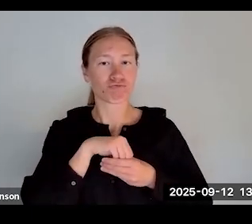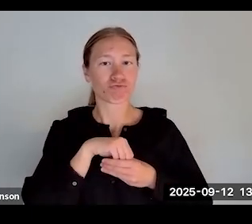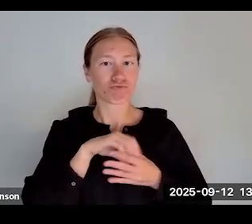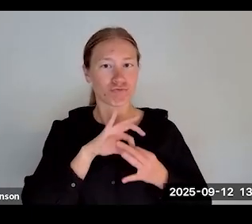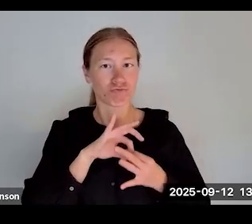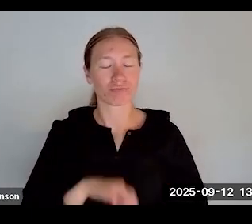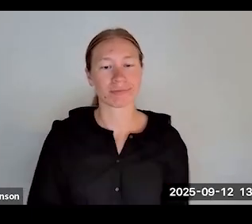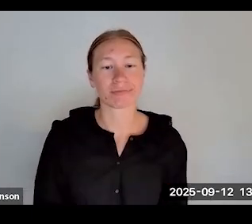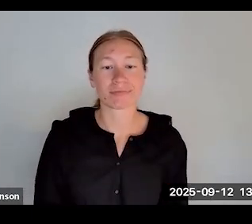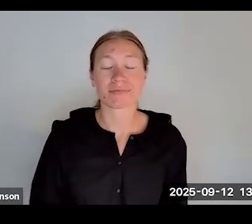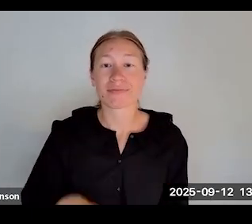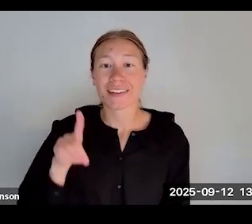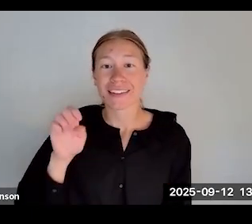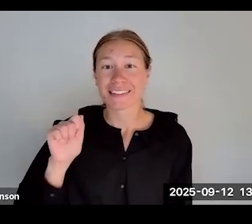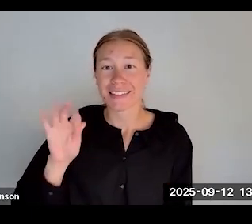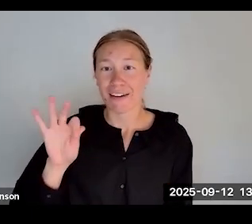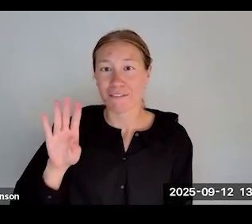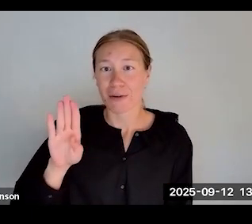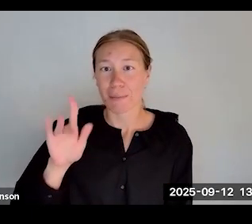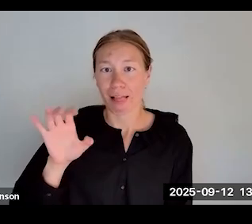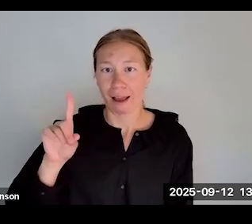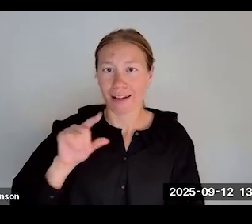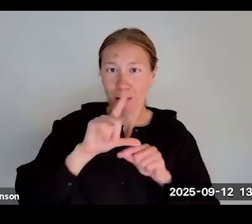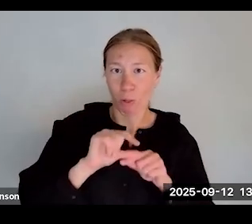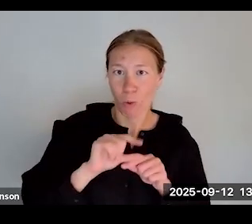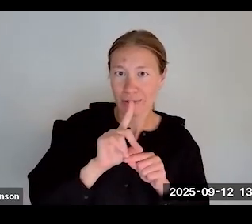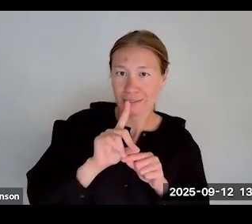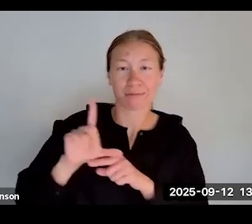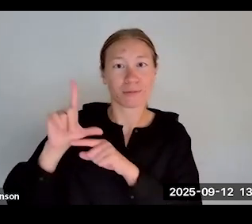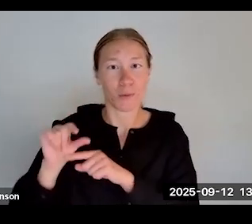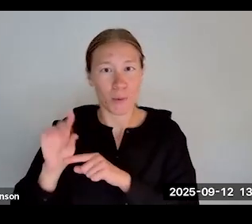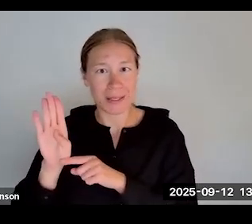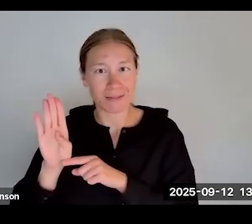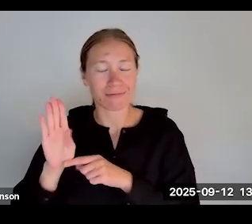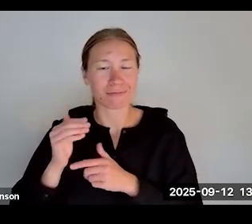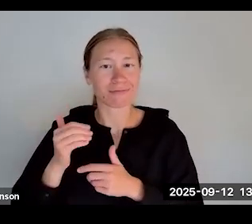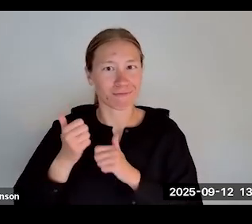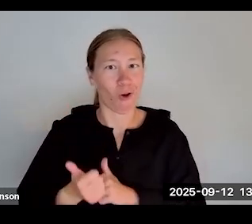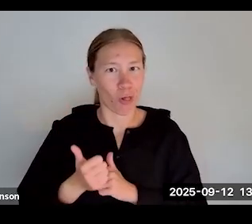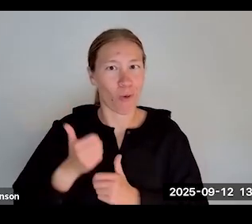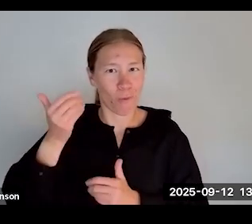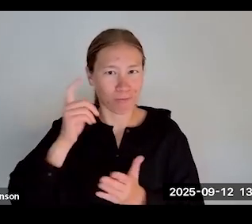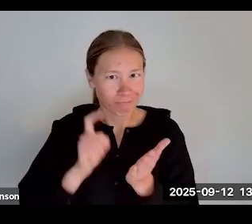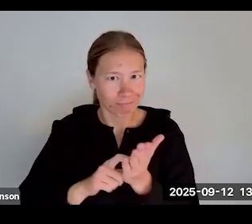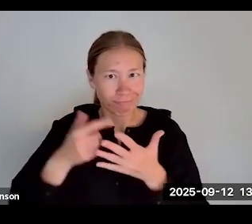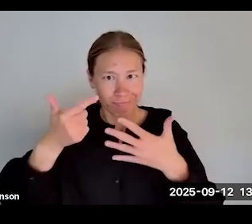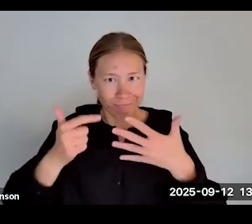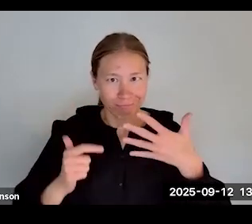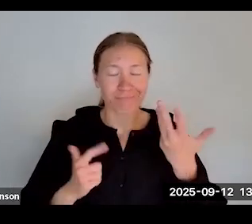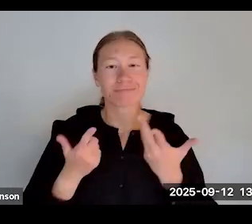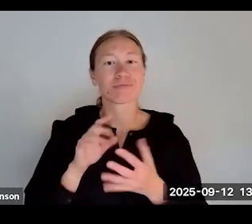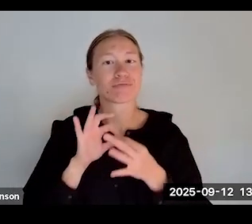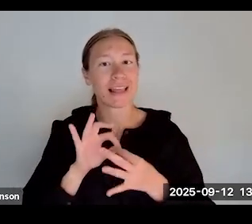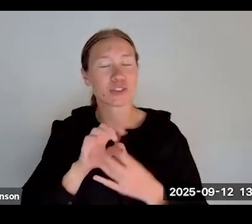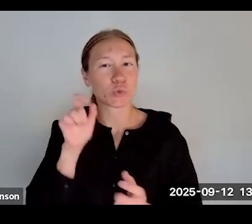have deaf-blind with lowercase d and lowercase b following the pattern. This refers to a specific degree of